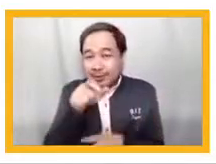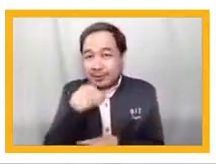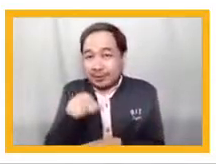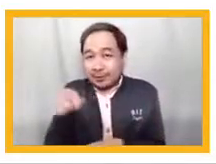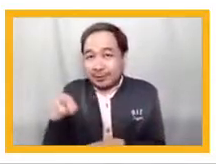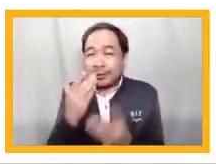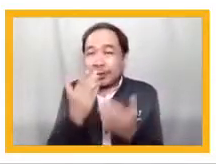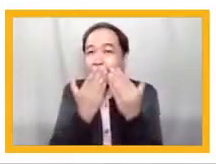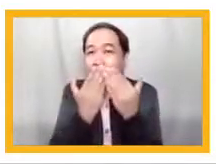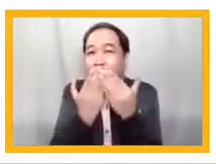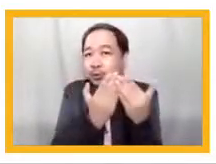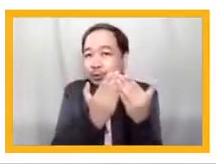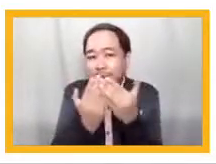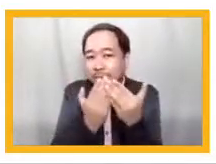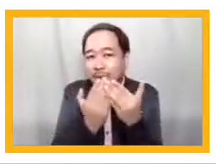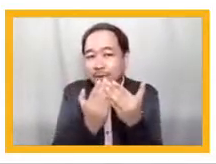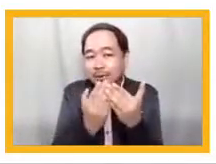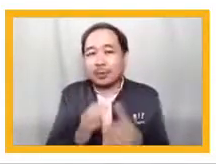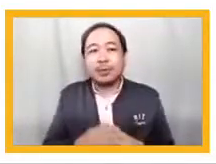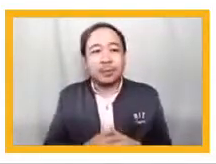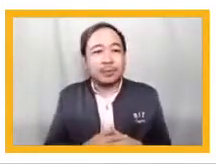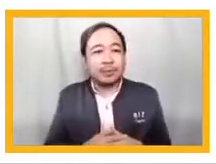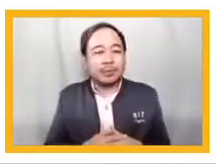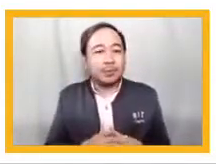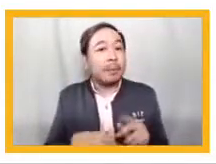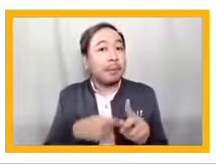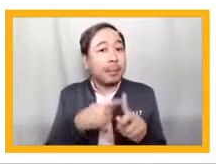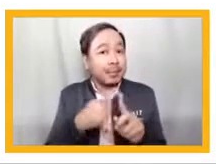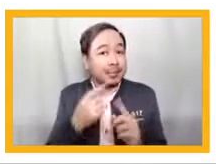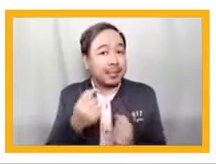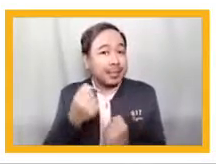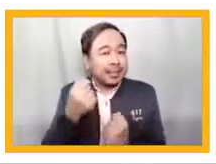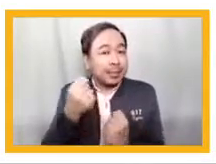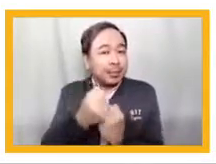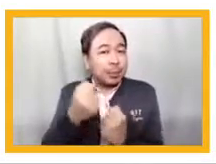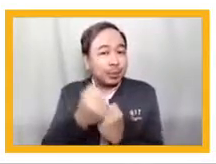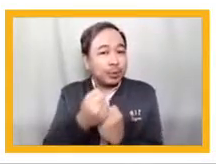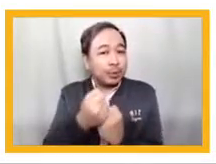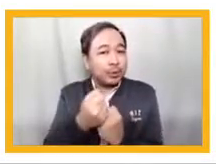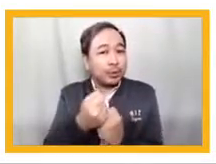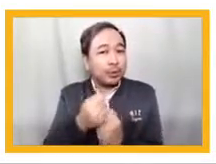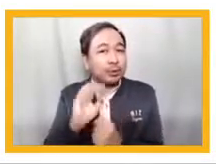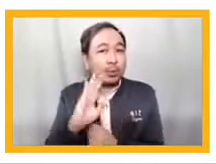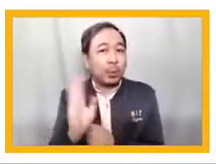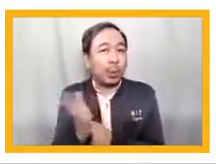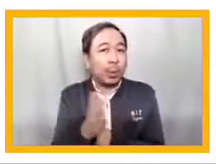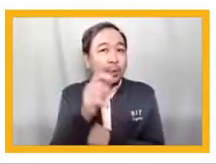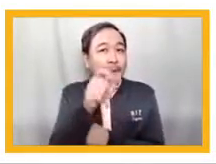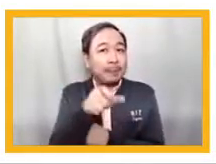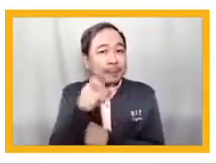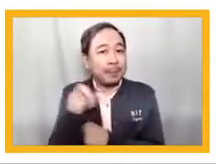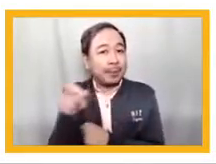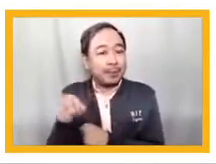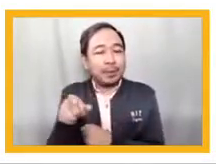Our software-centered university are also contributing to digital divide of people, such as